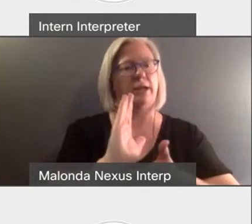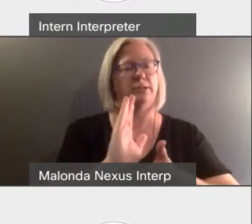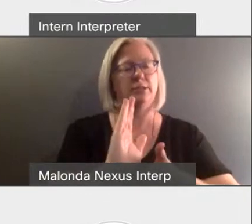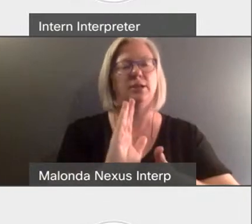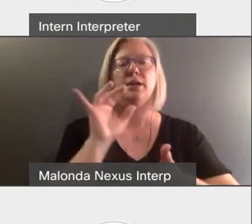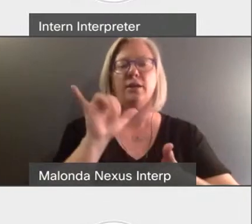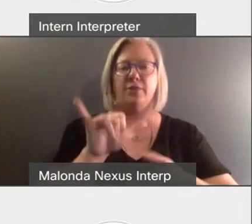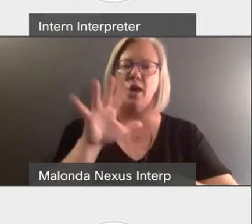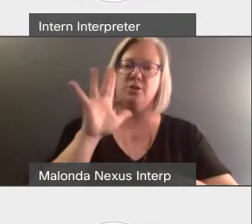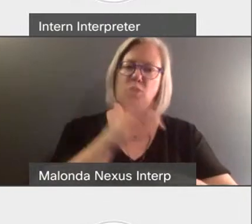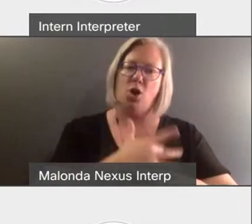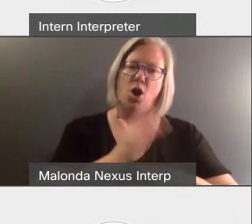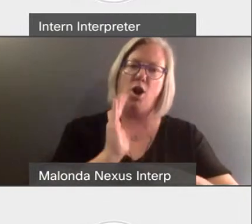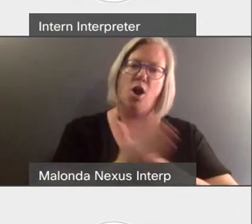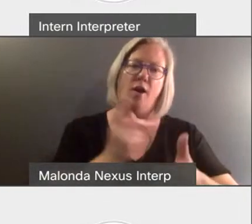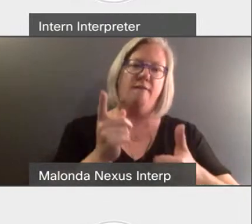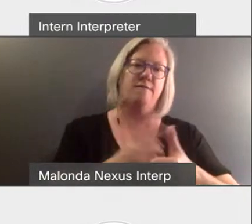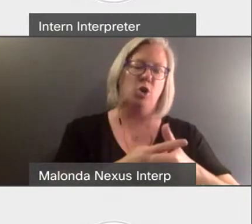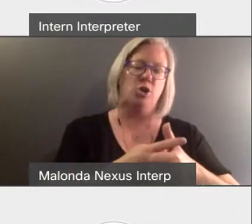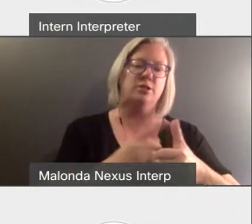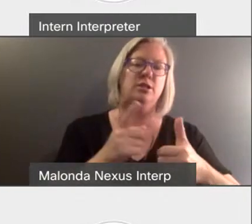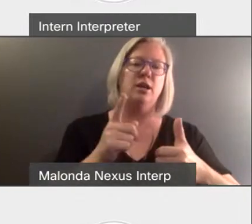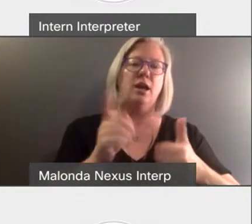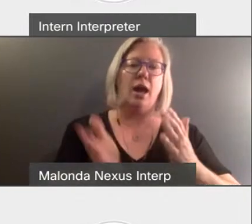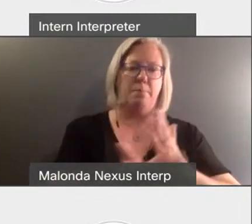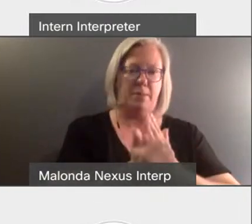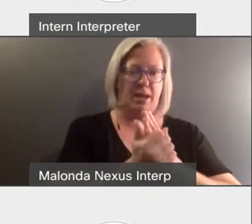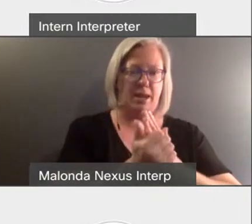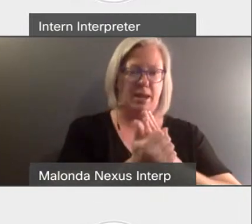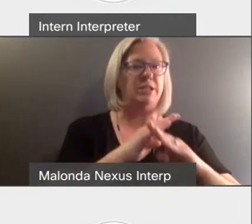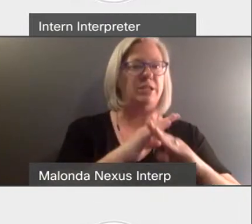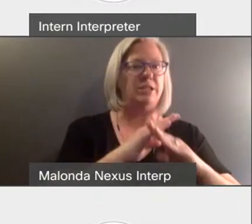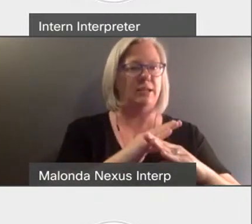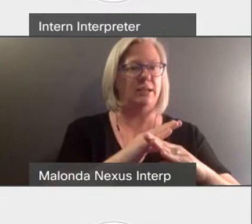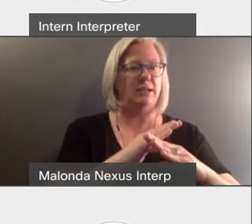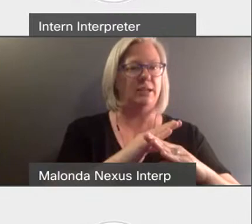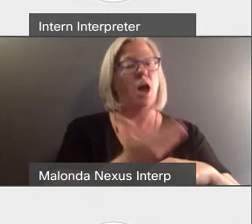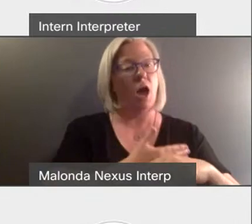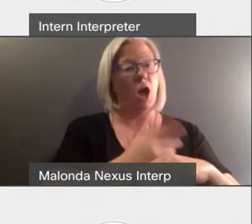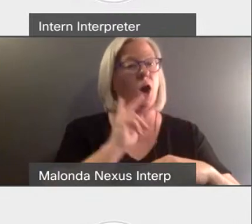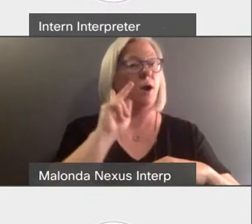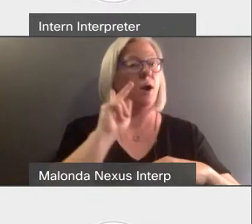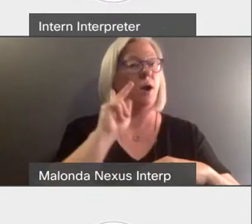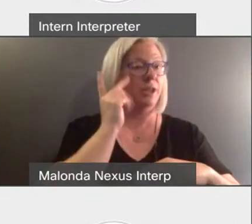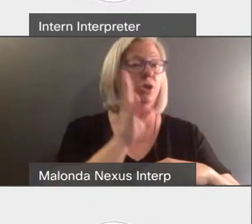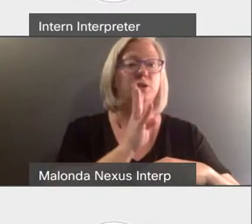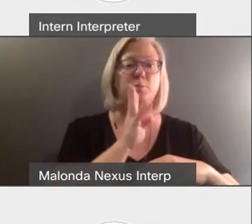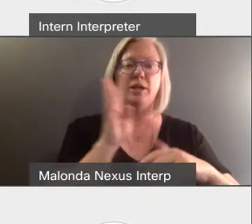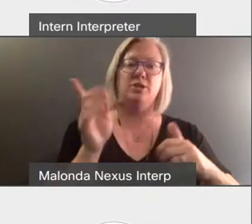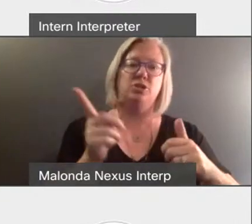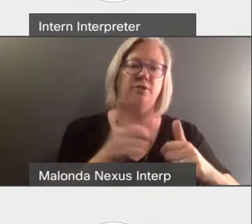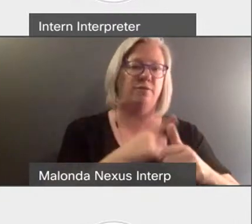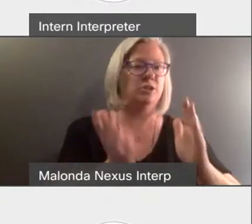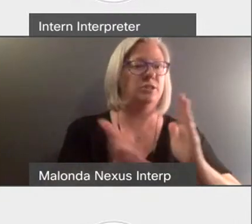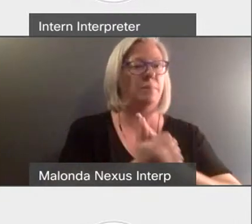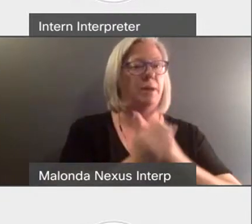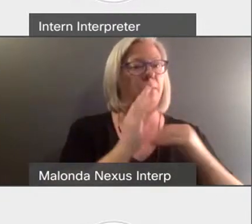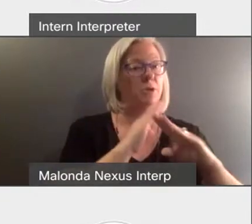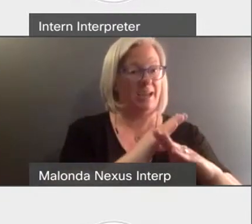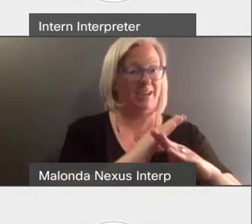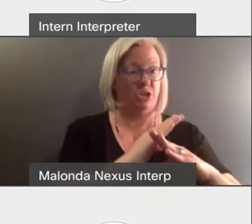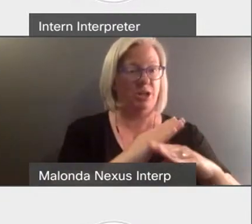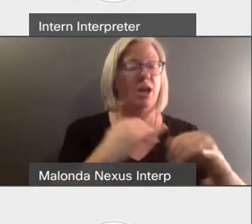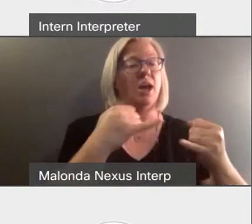it's a heart of our First Amendment protection. Our political speech is a First Amendment protection. By drawing